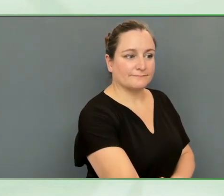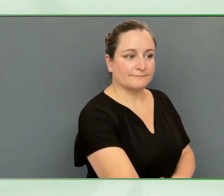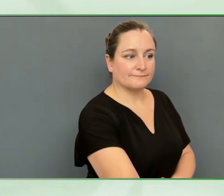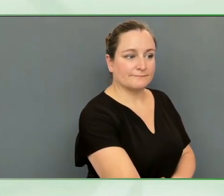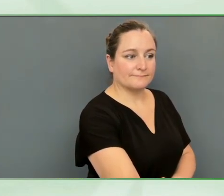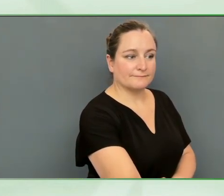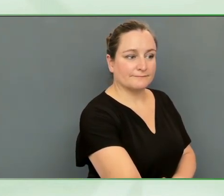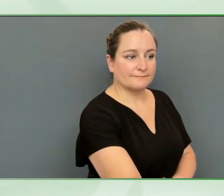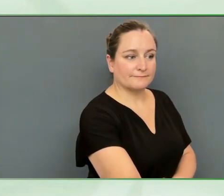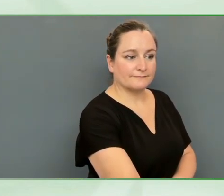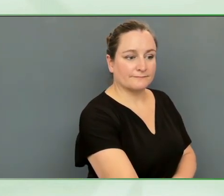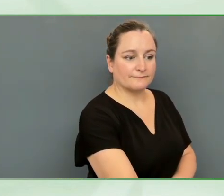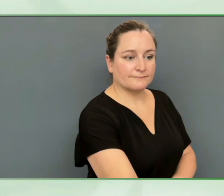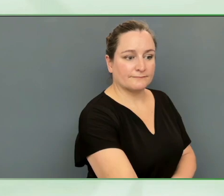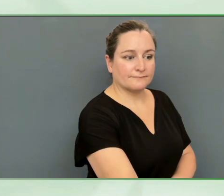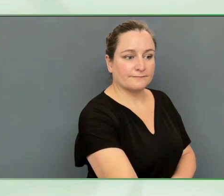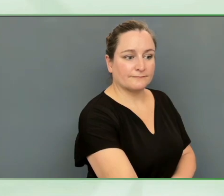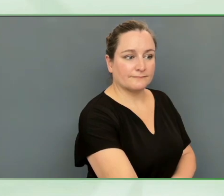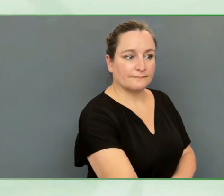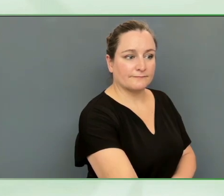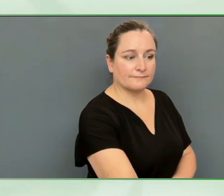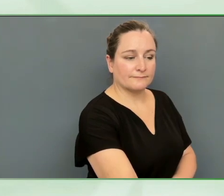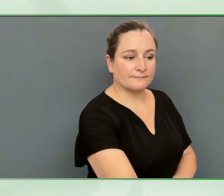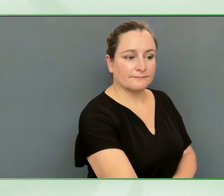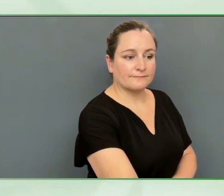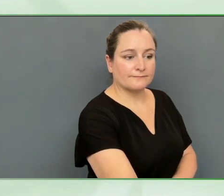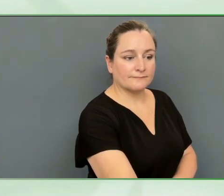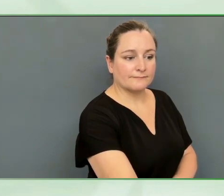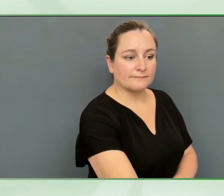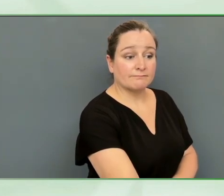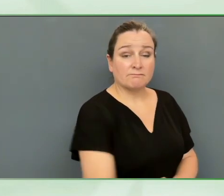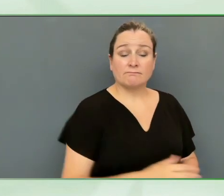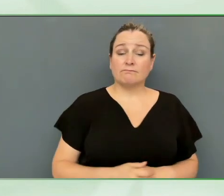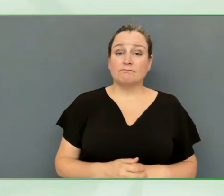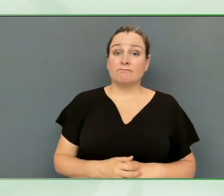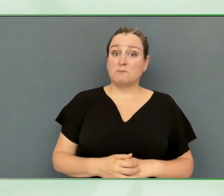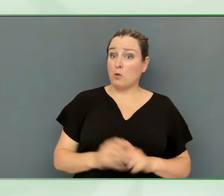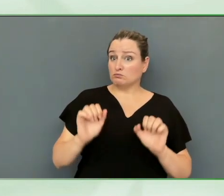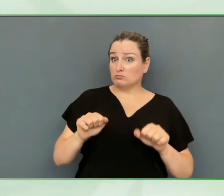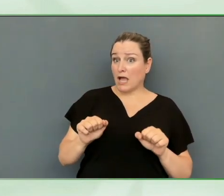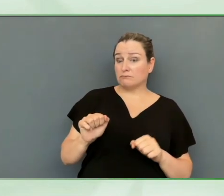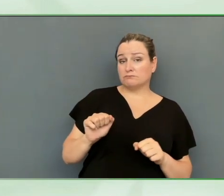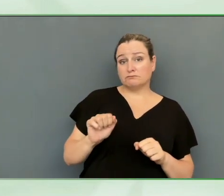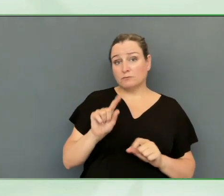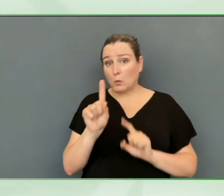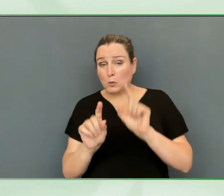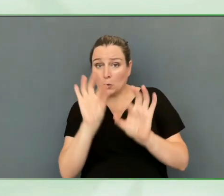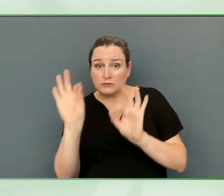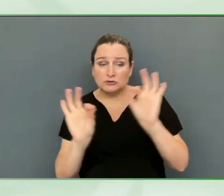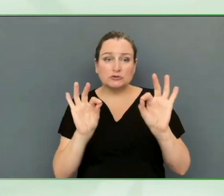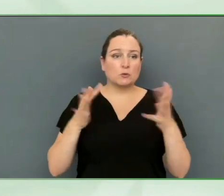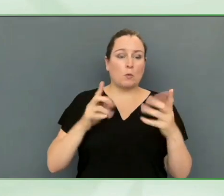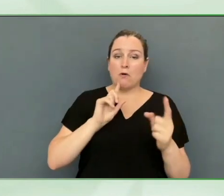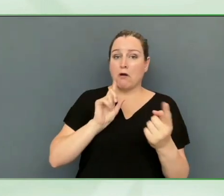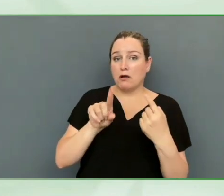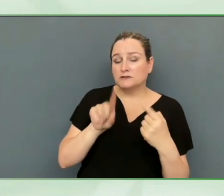little Q&A? yeah, let's do that. So if you have any questions or if you have thoughts